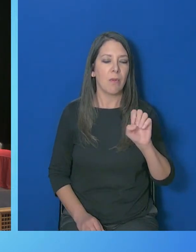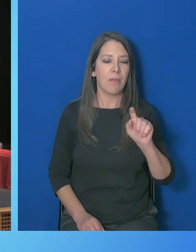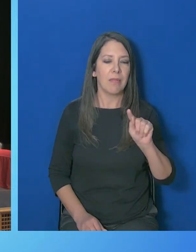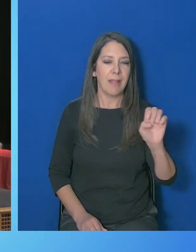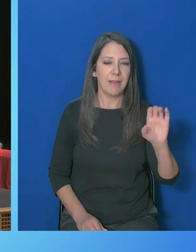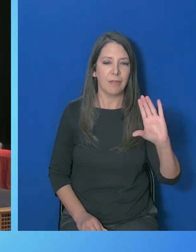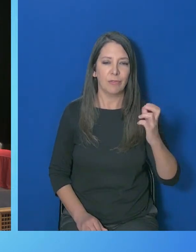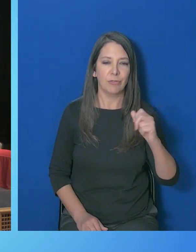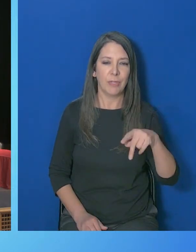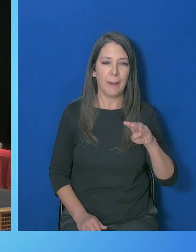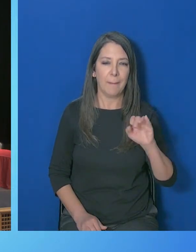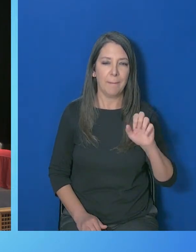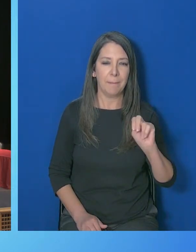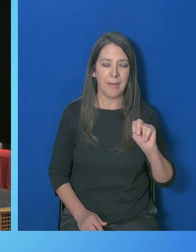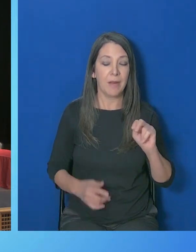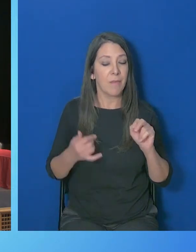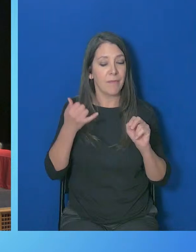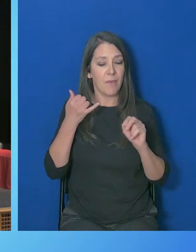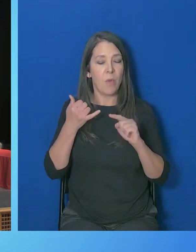Present.